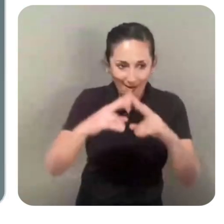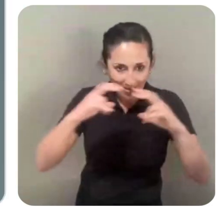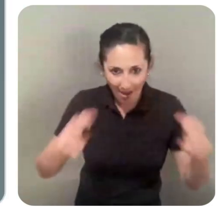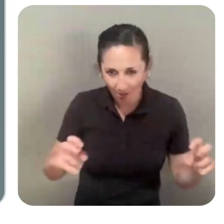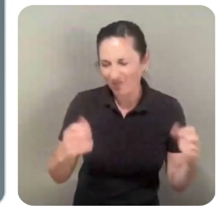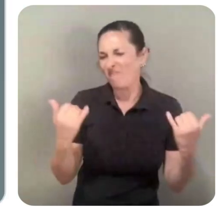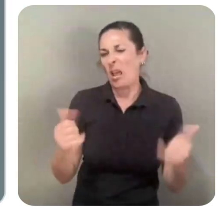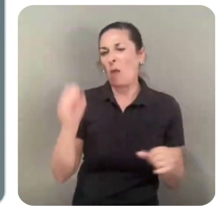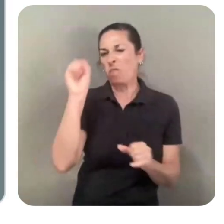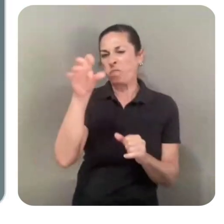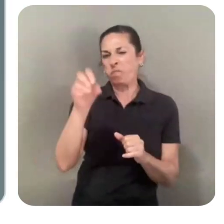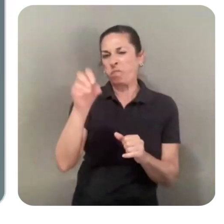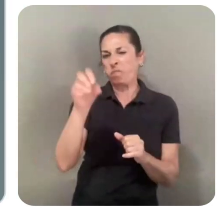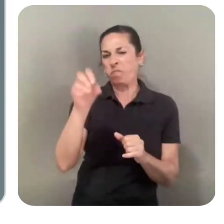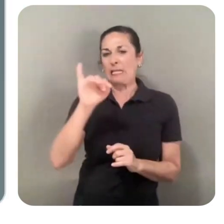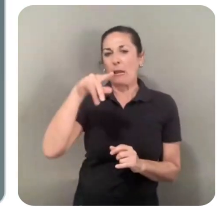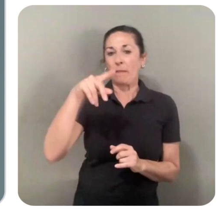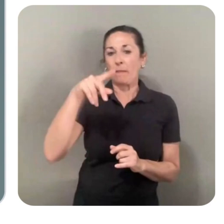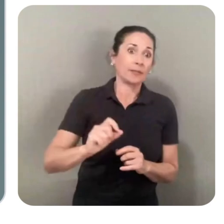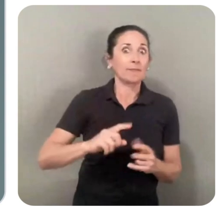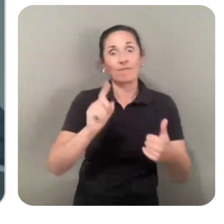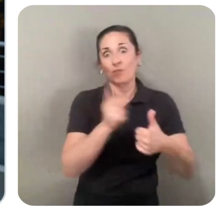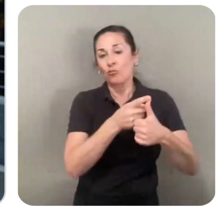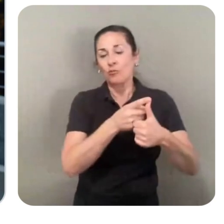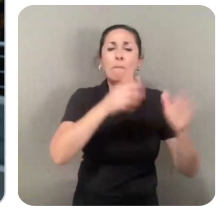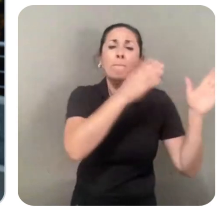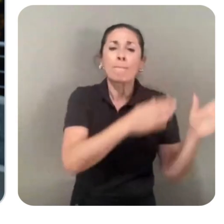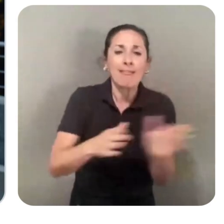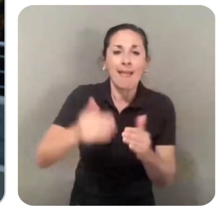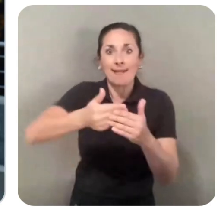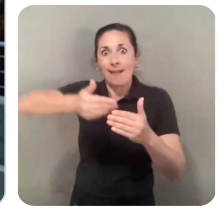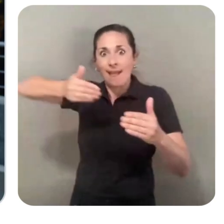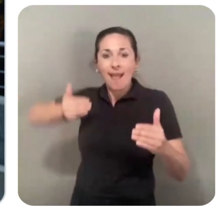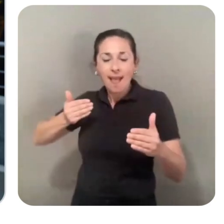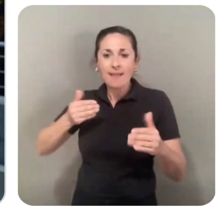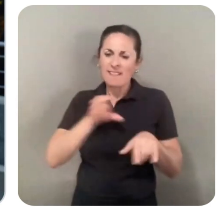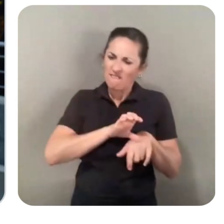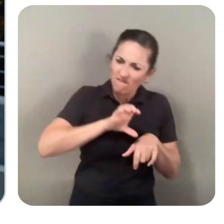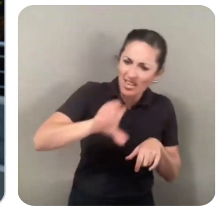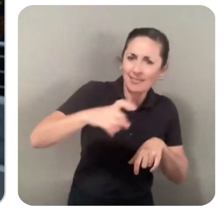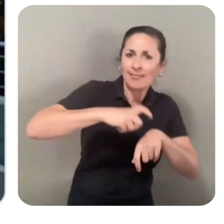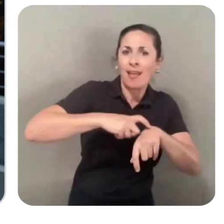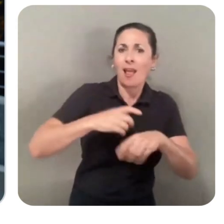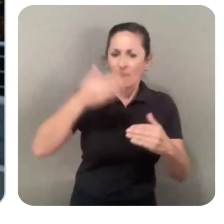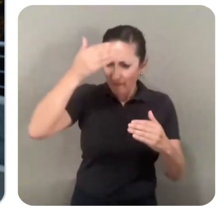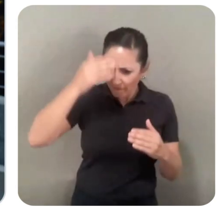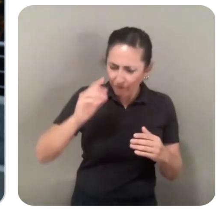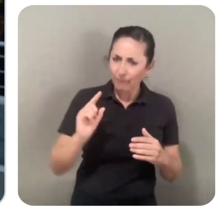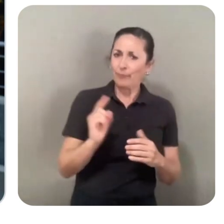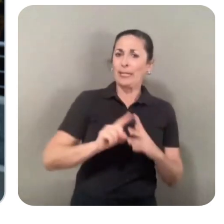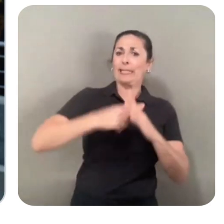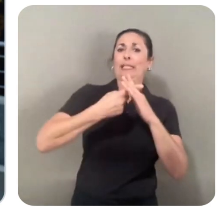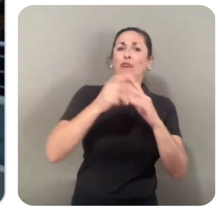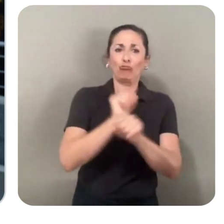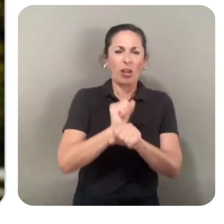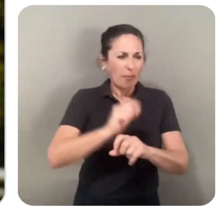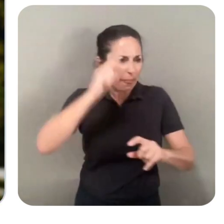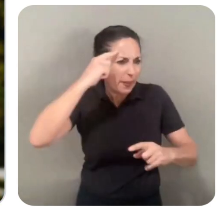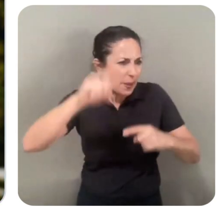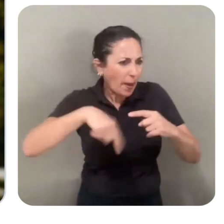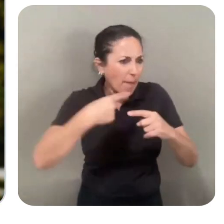tips. Plan ahead. Invest time upfront to think about your visual style and performance